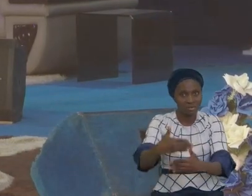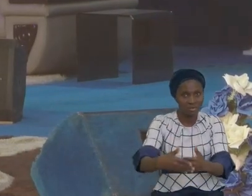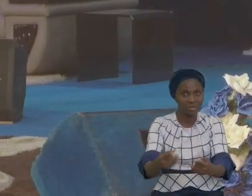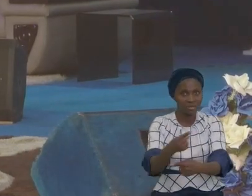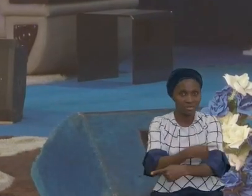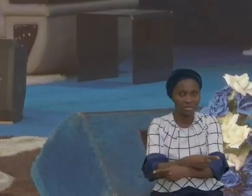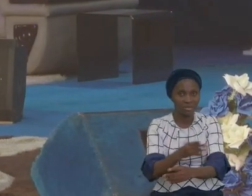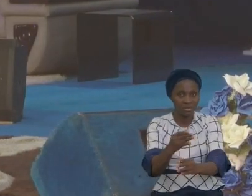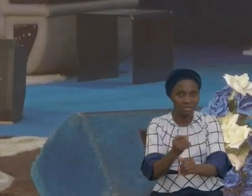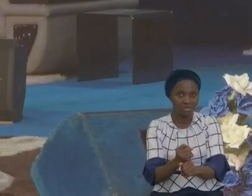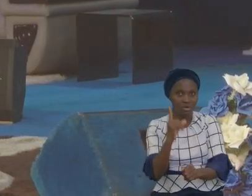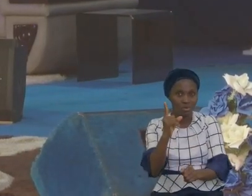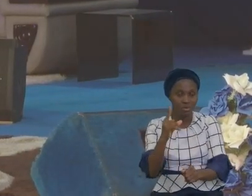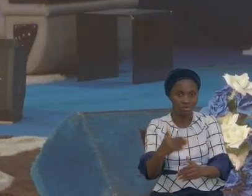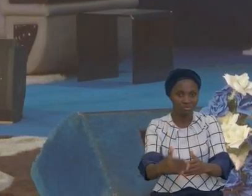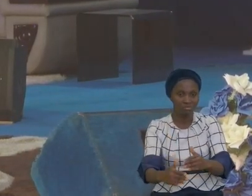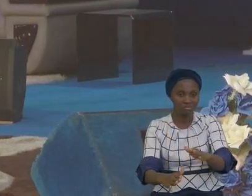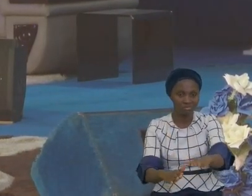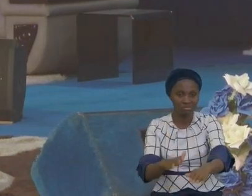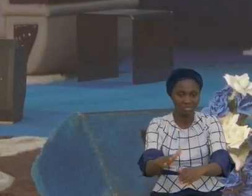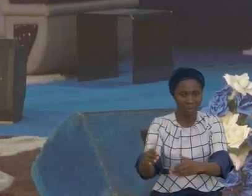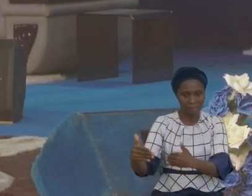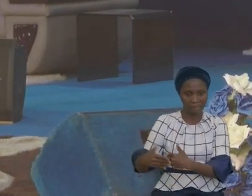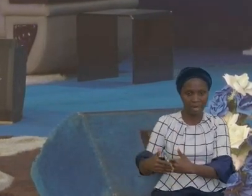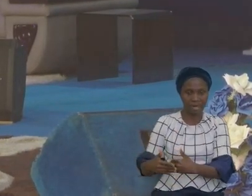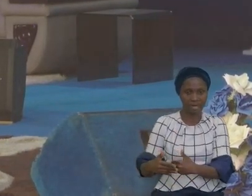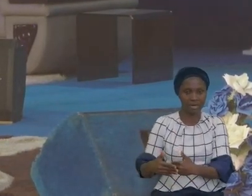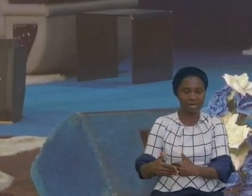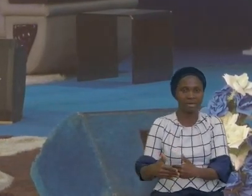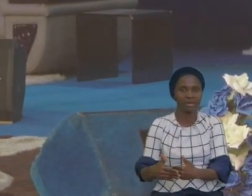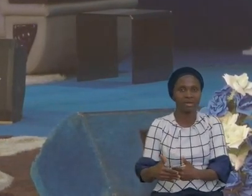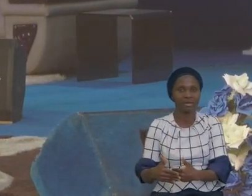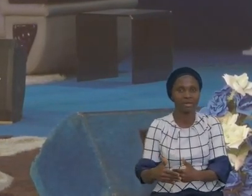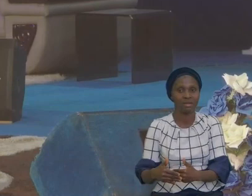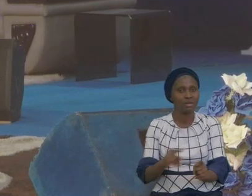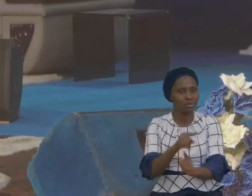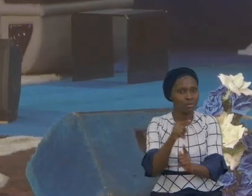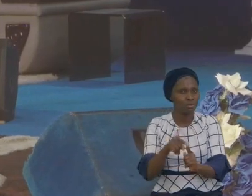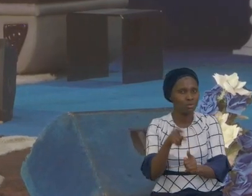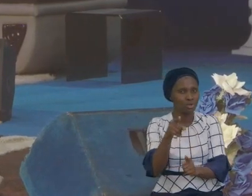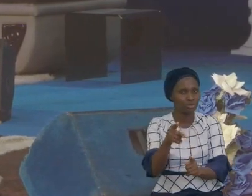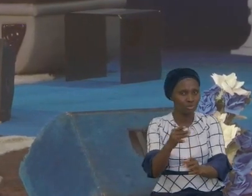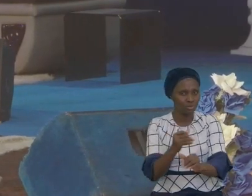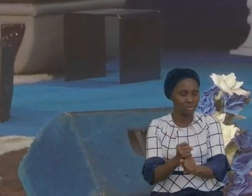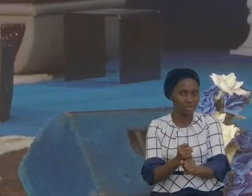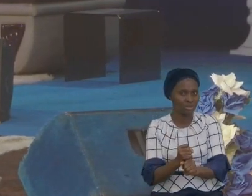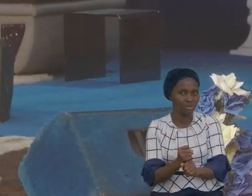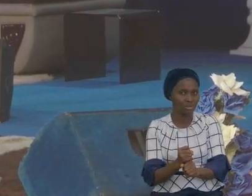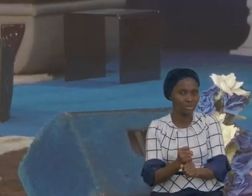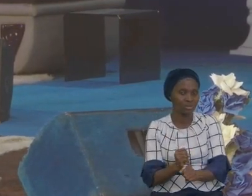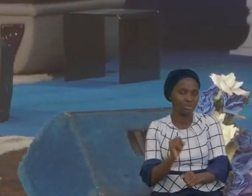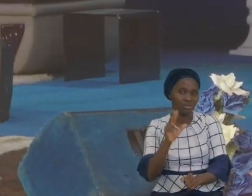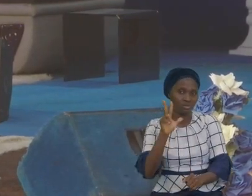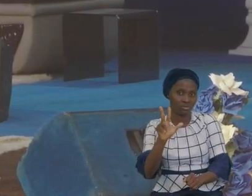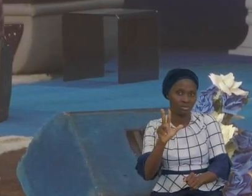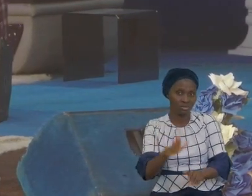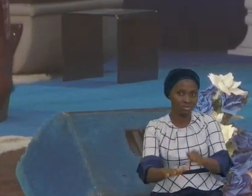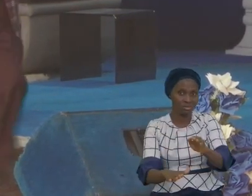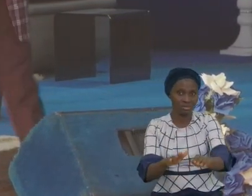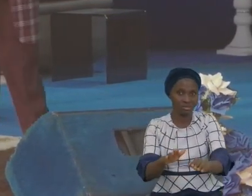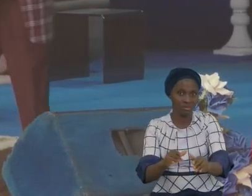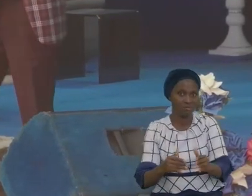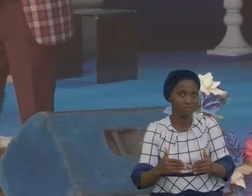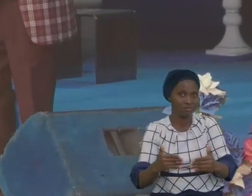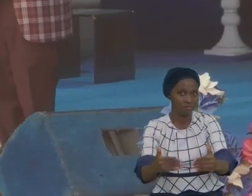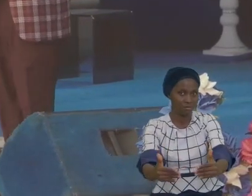When you take 3 steps forward and 4 steps backward, you actually go back 1 step.